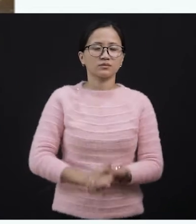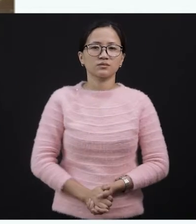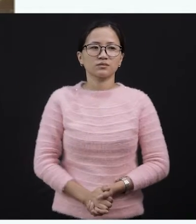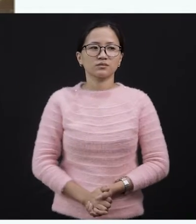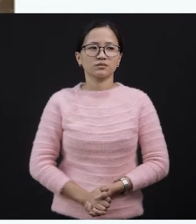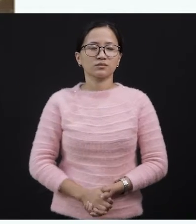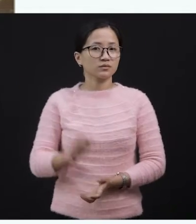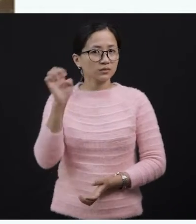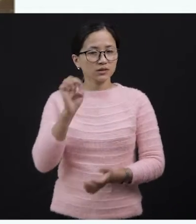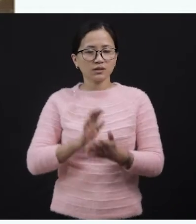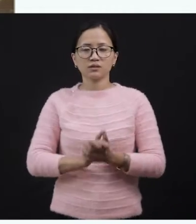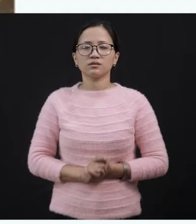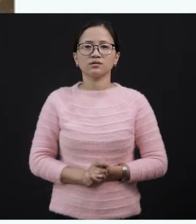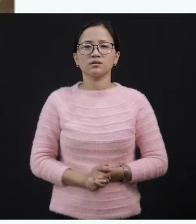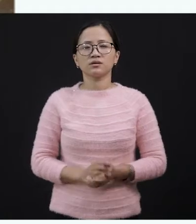even the